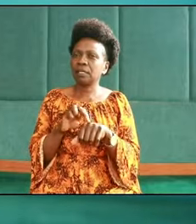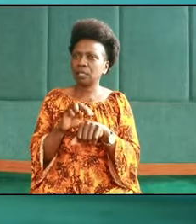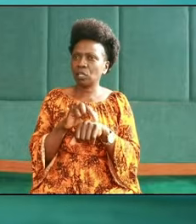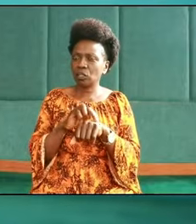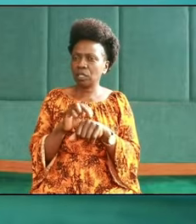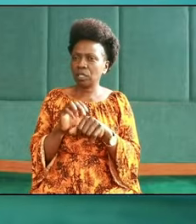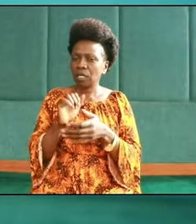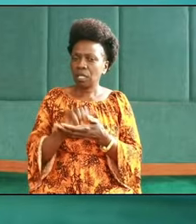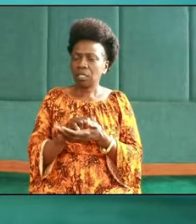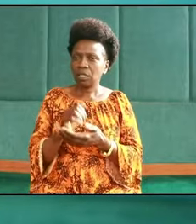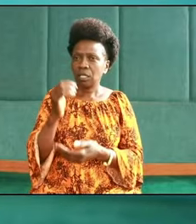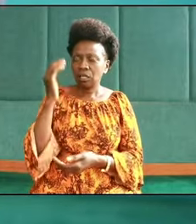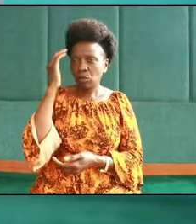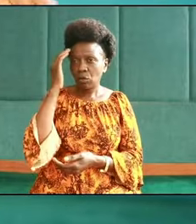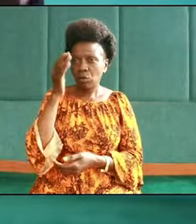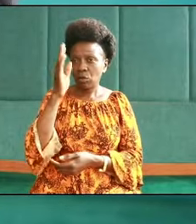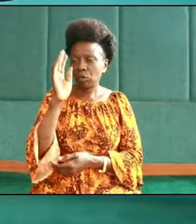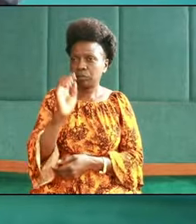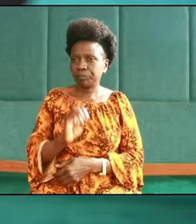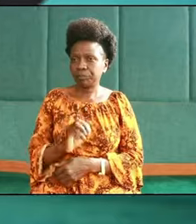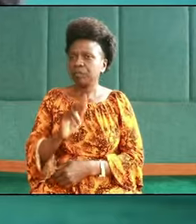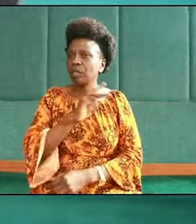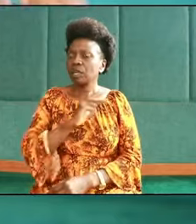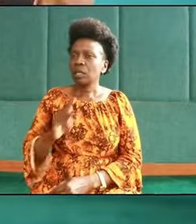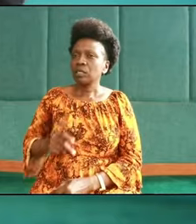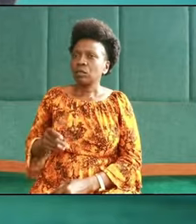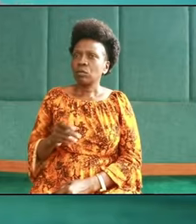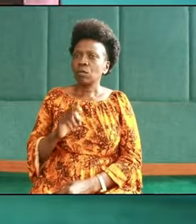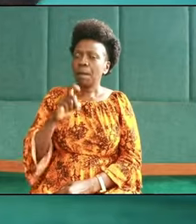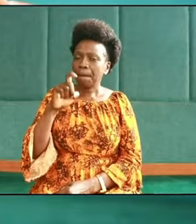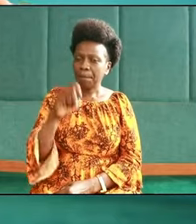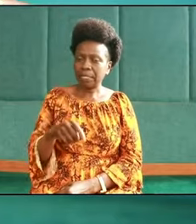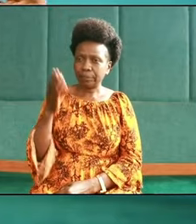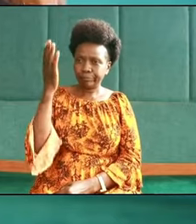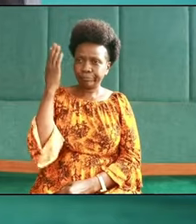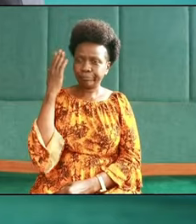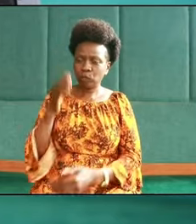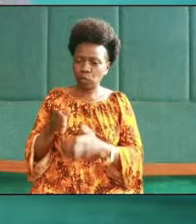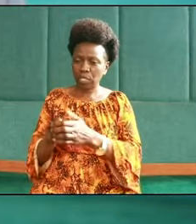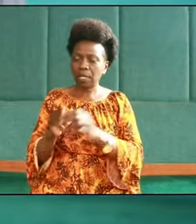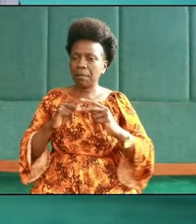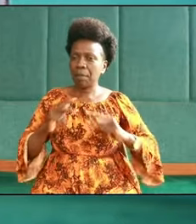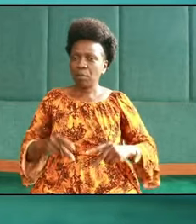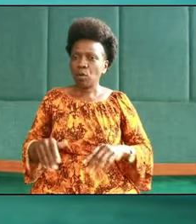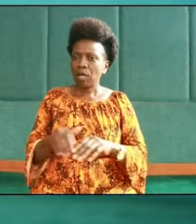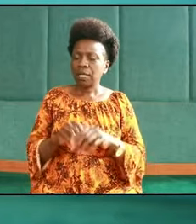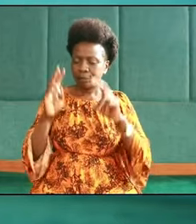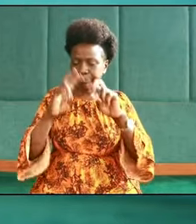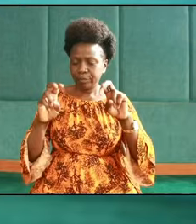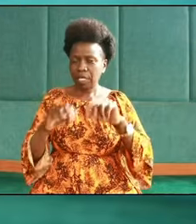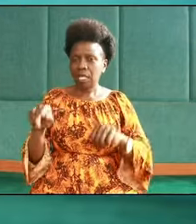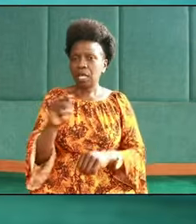that did not know God. And kings were supposed to lead people in seeking the